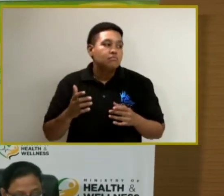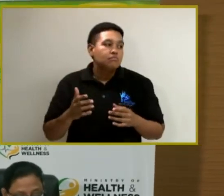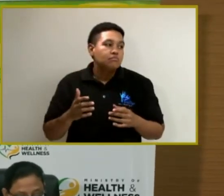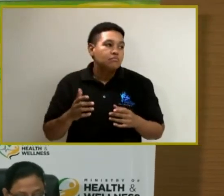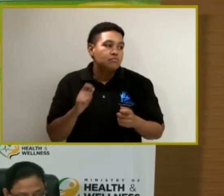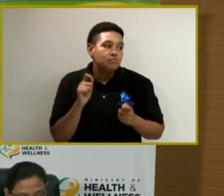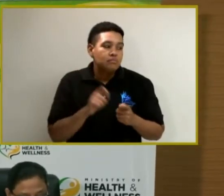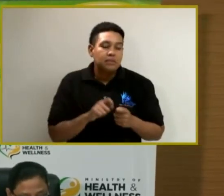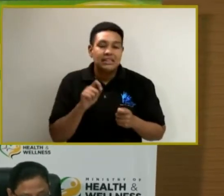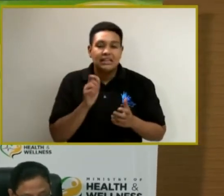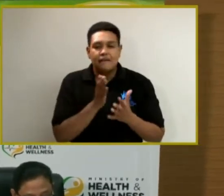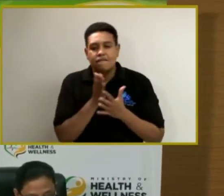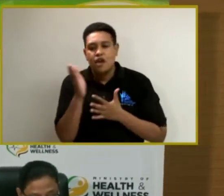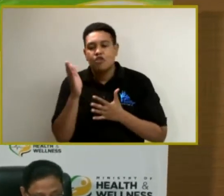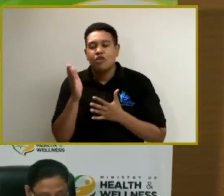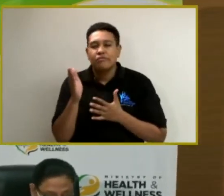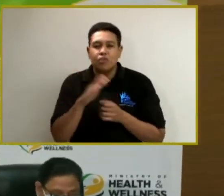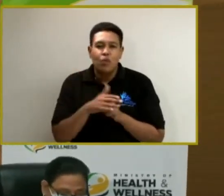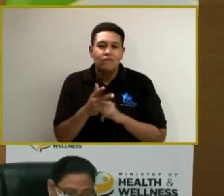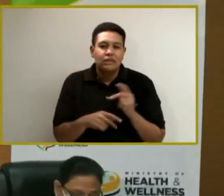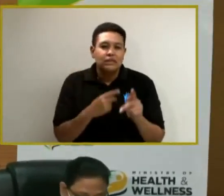particular variant strain.